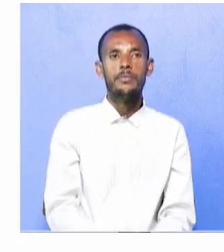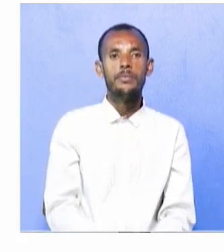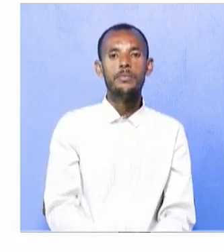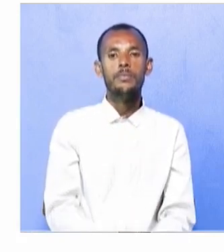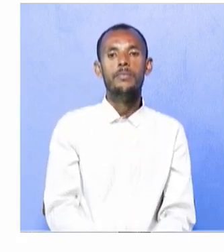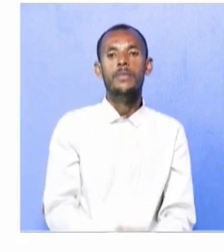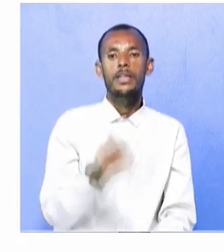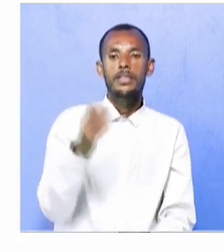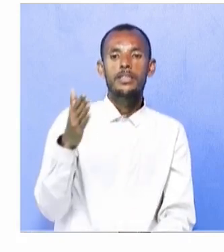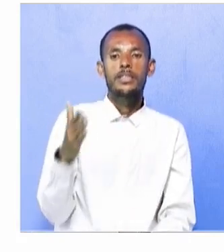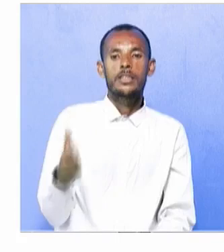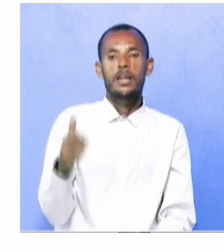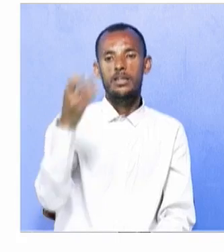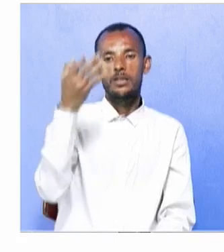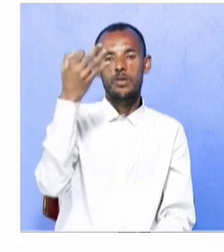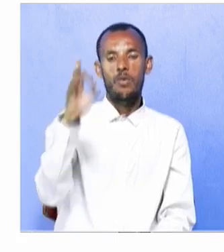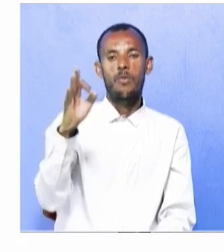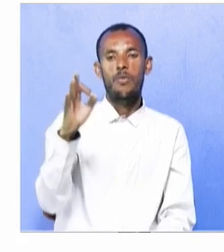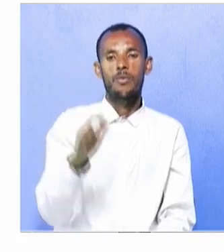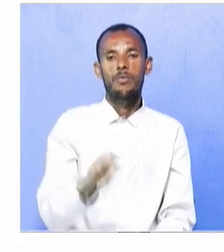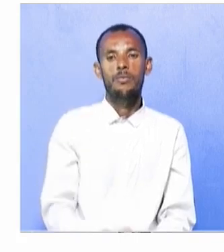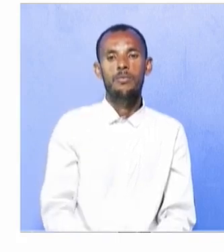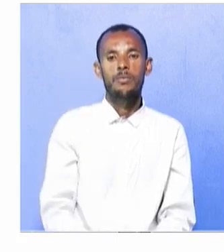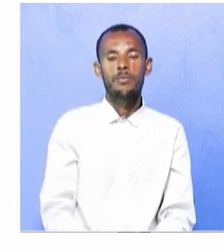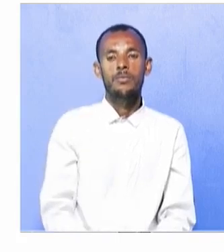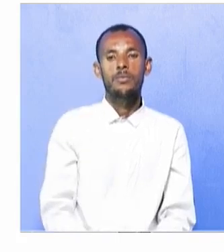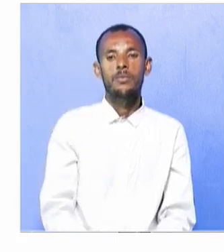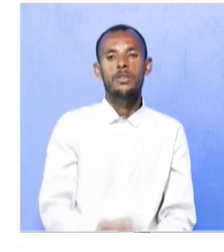the sides of